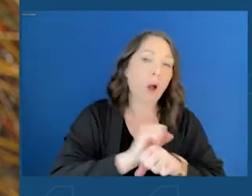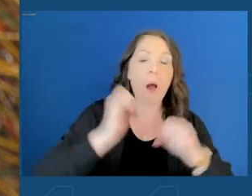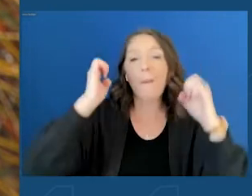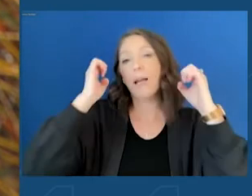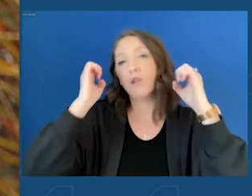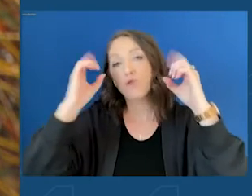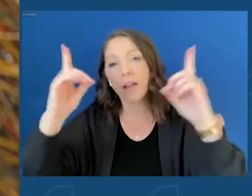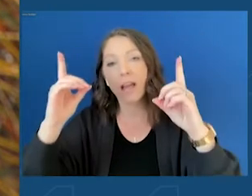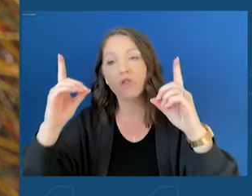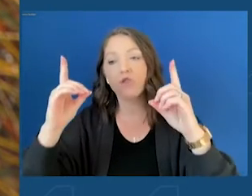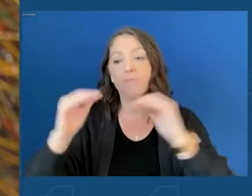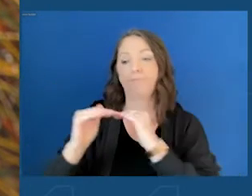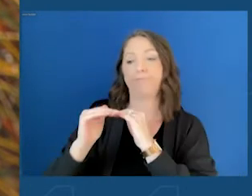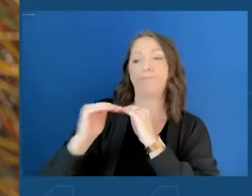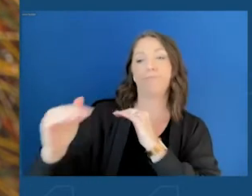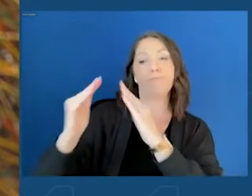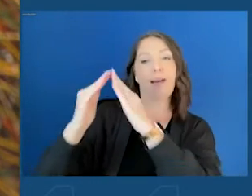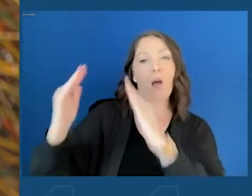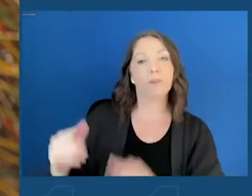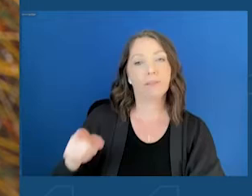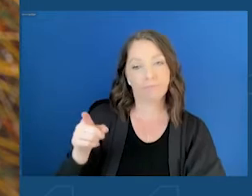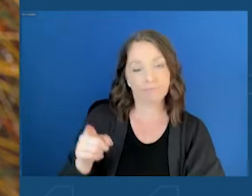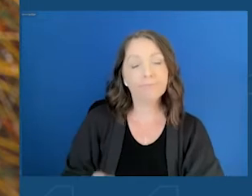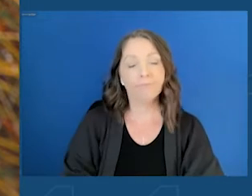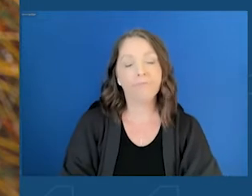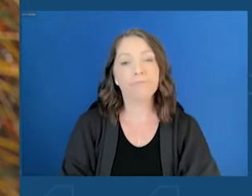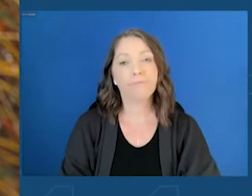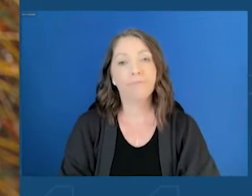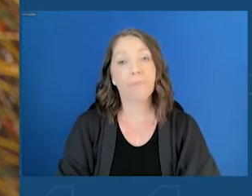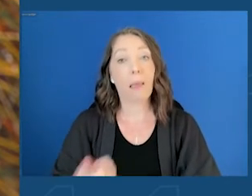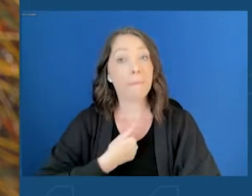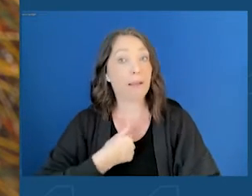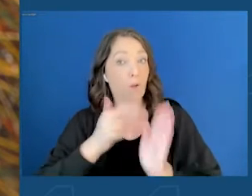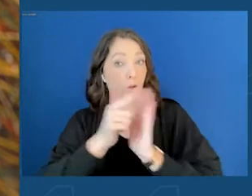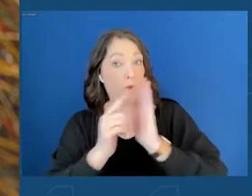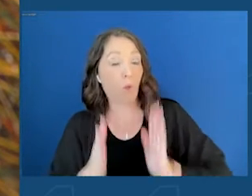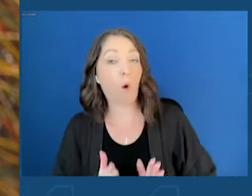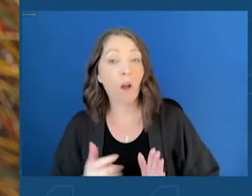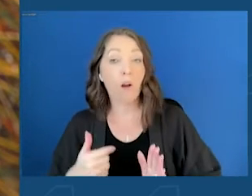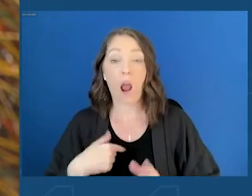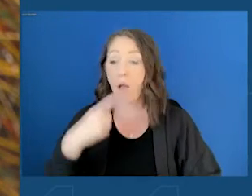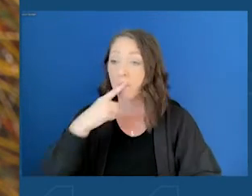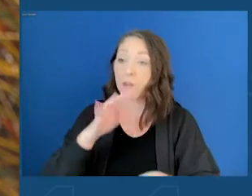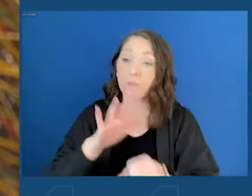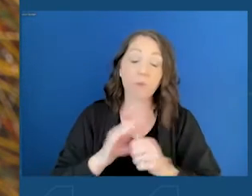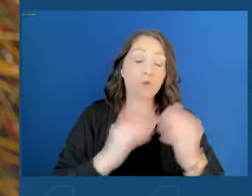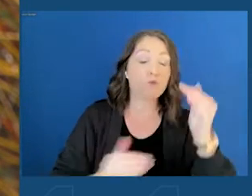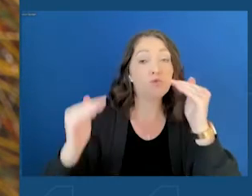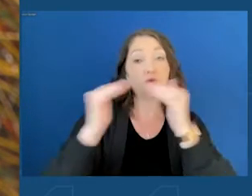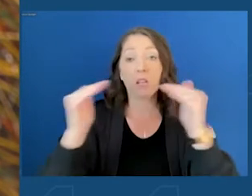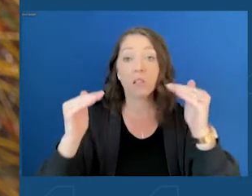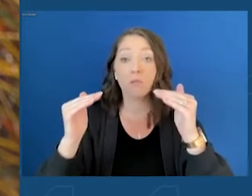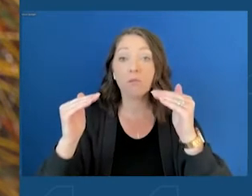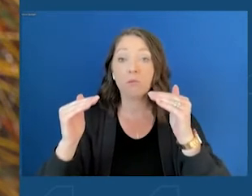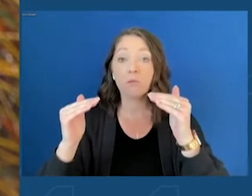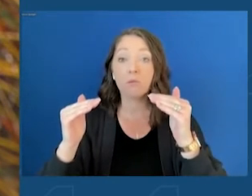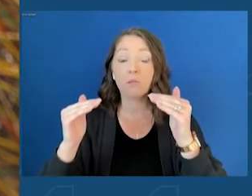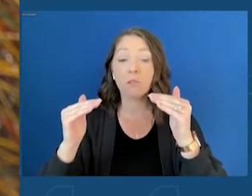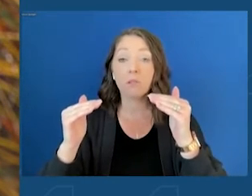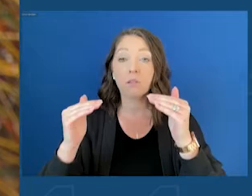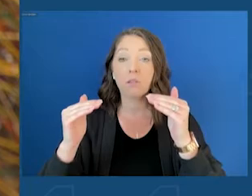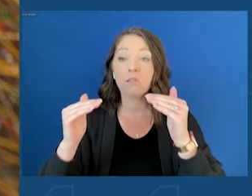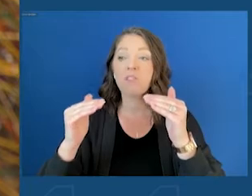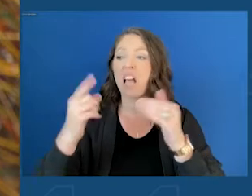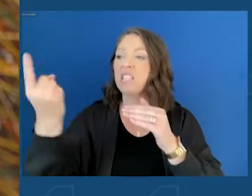stable housing. As a prosecutor, my commitment to justice and fairness does not end when someone is